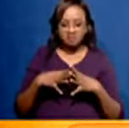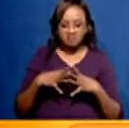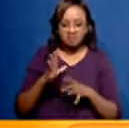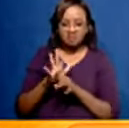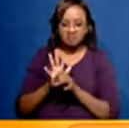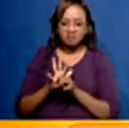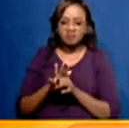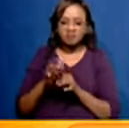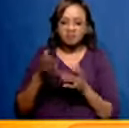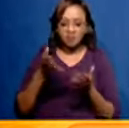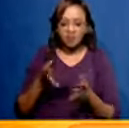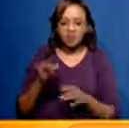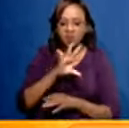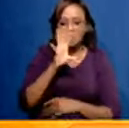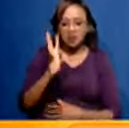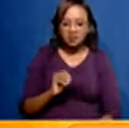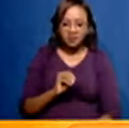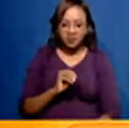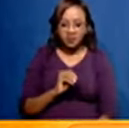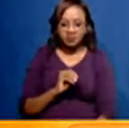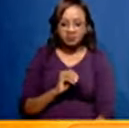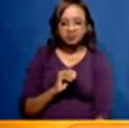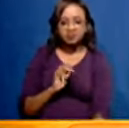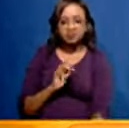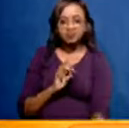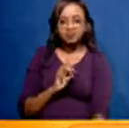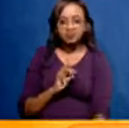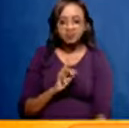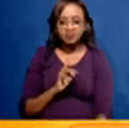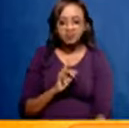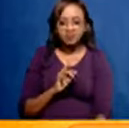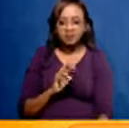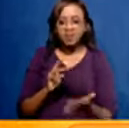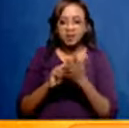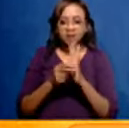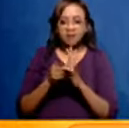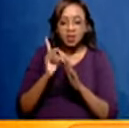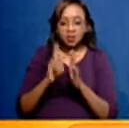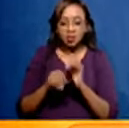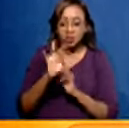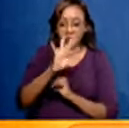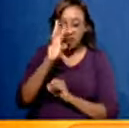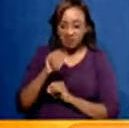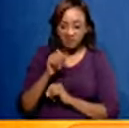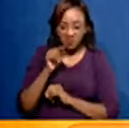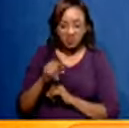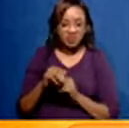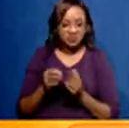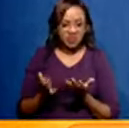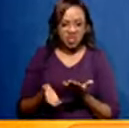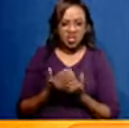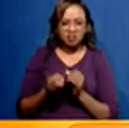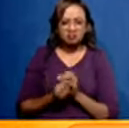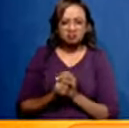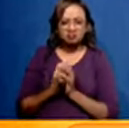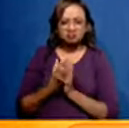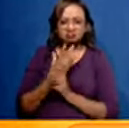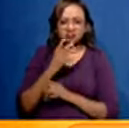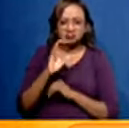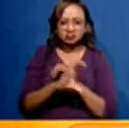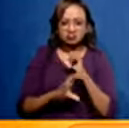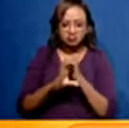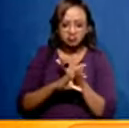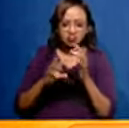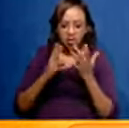the growth region in the world, is the engine in the world. But we're now at a crossroad. Are we going to